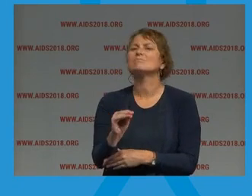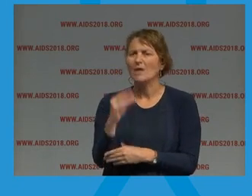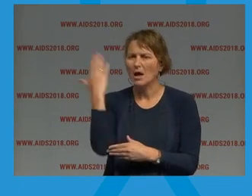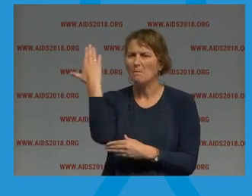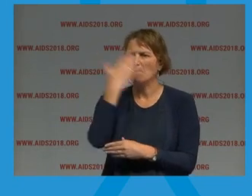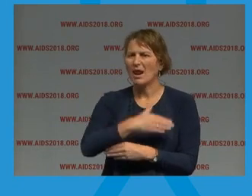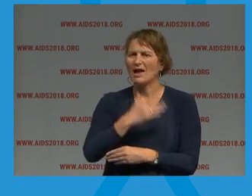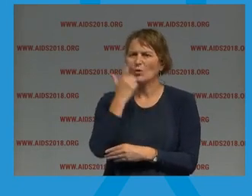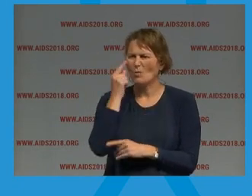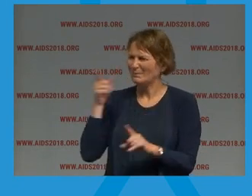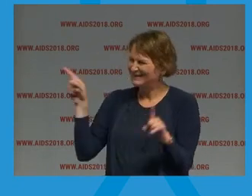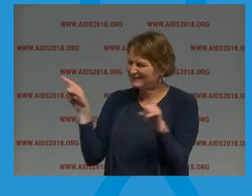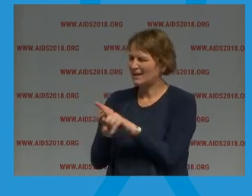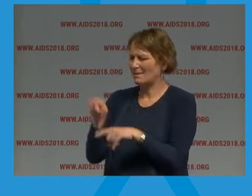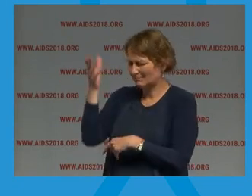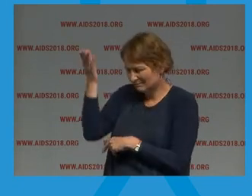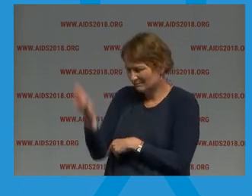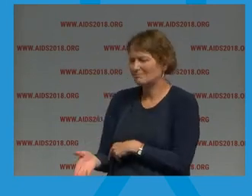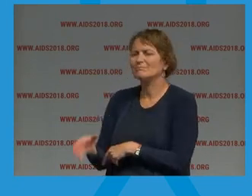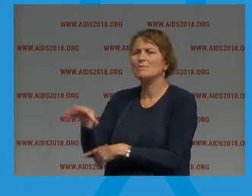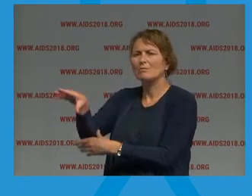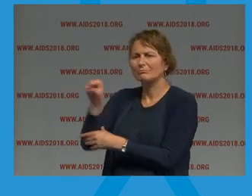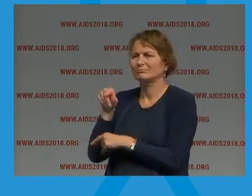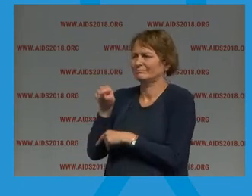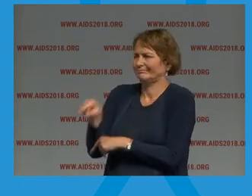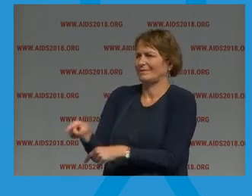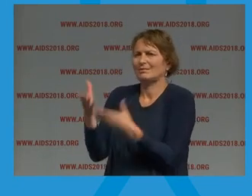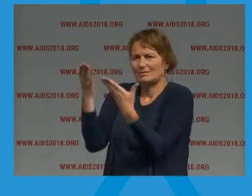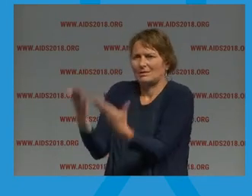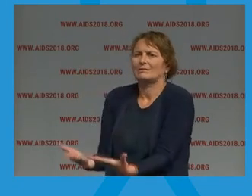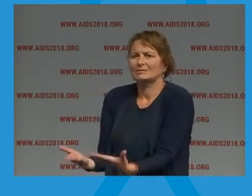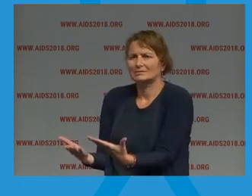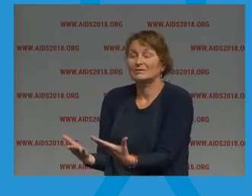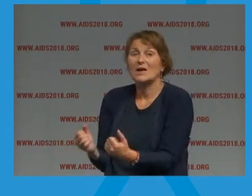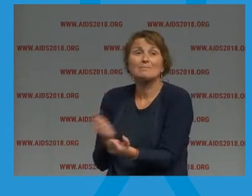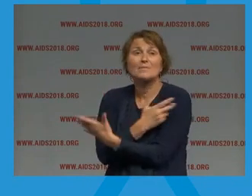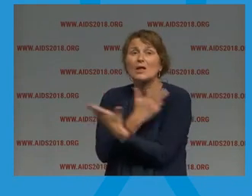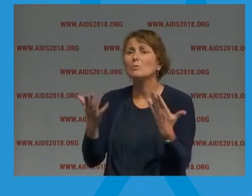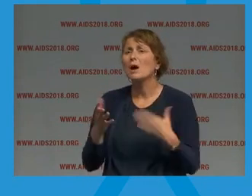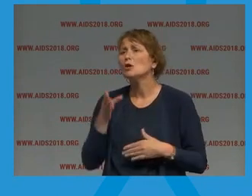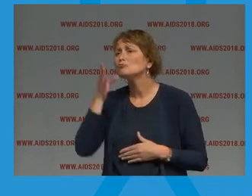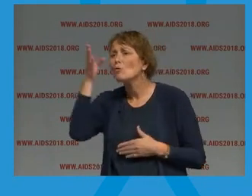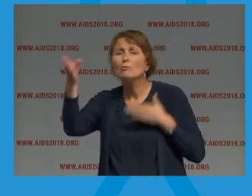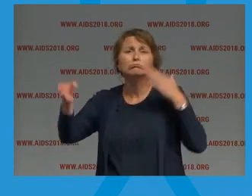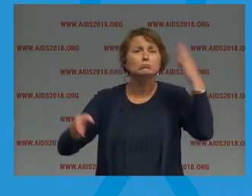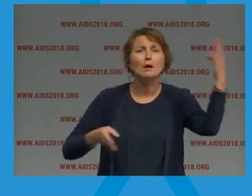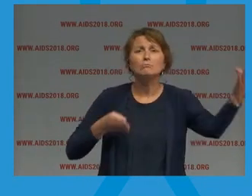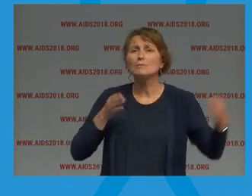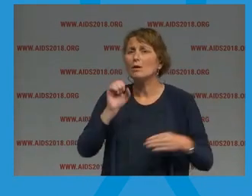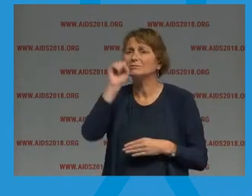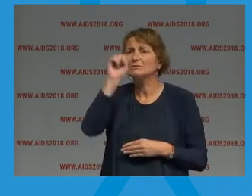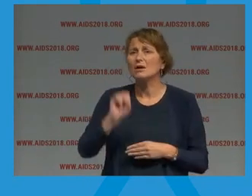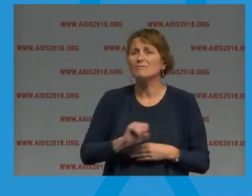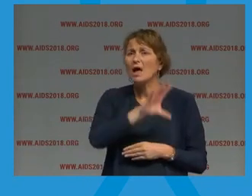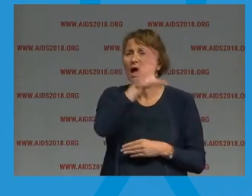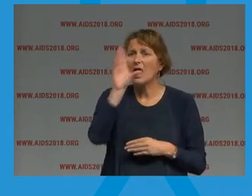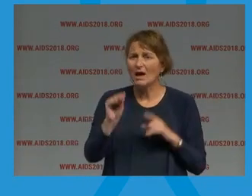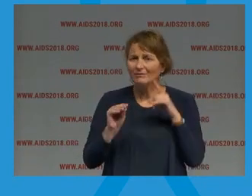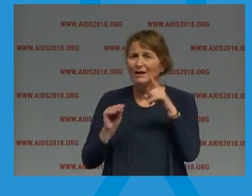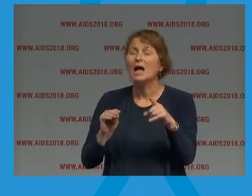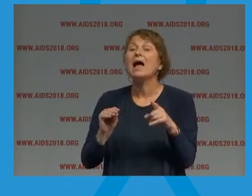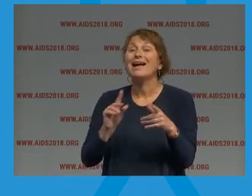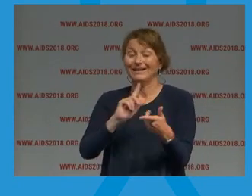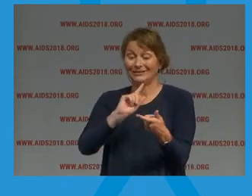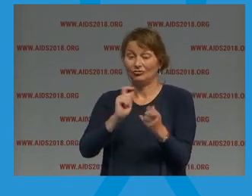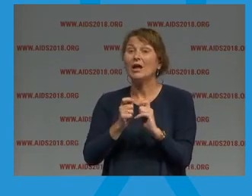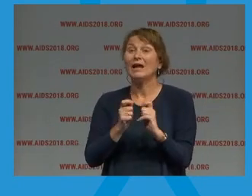Prudence. Let's be 100% clear that everywhere we go and throughout all of our countries, change continues